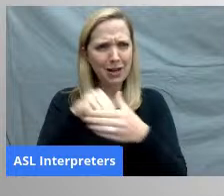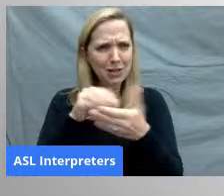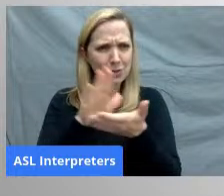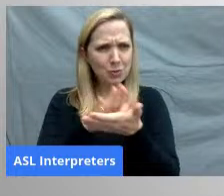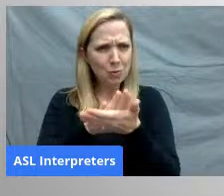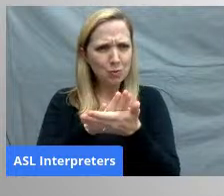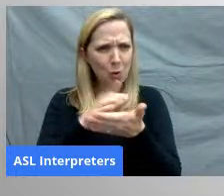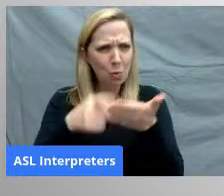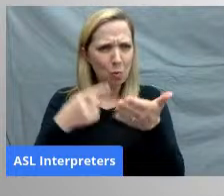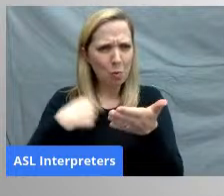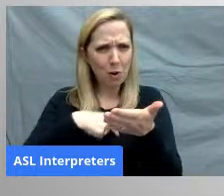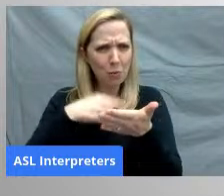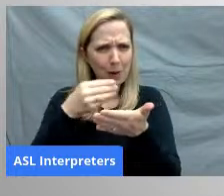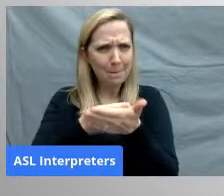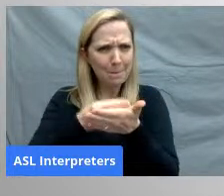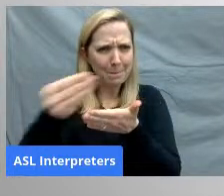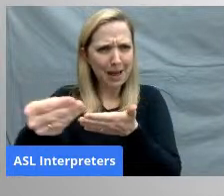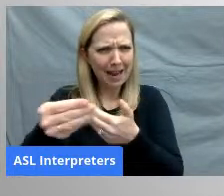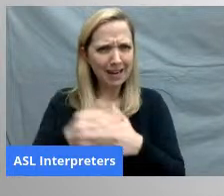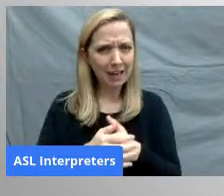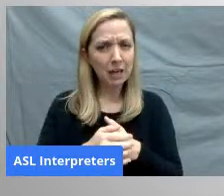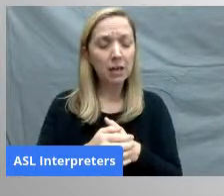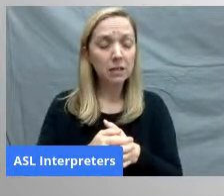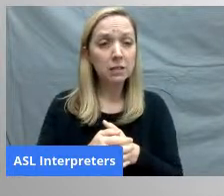One of the main things to keep in mind,